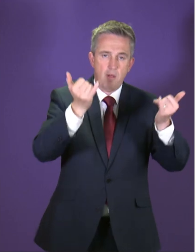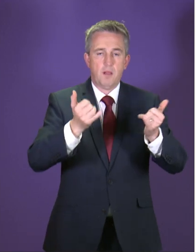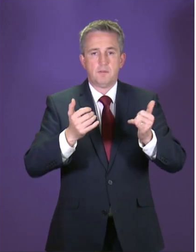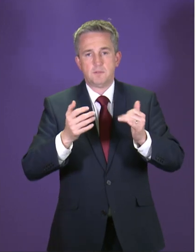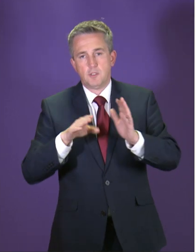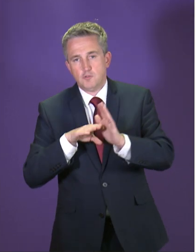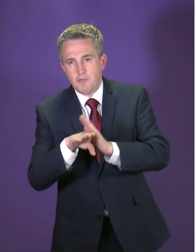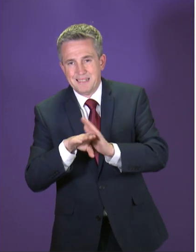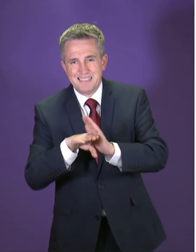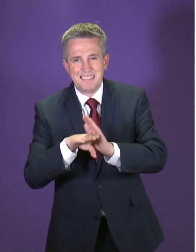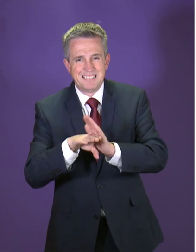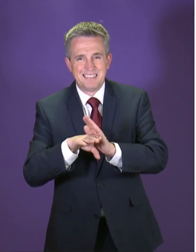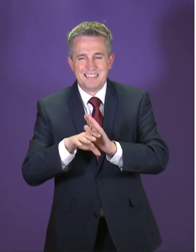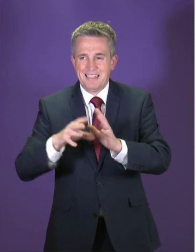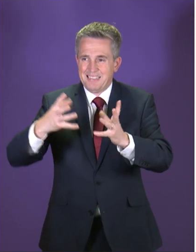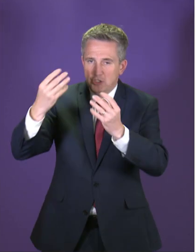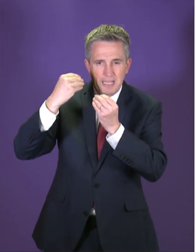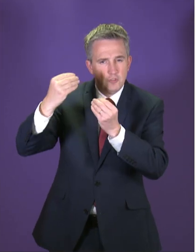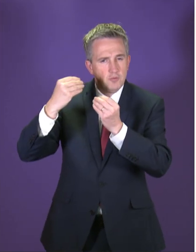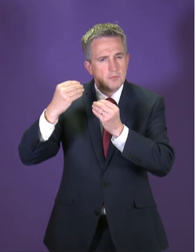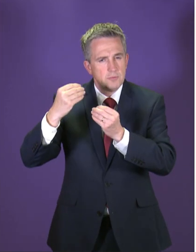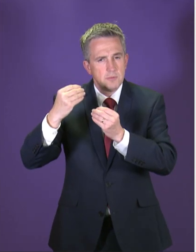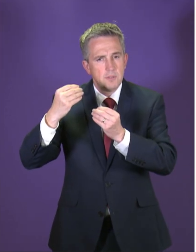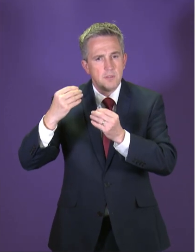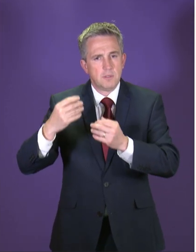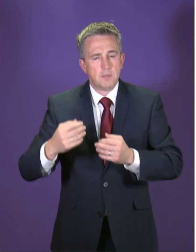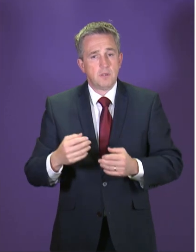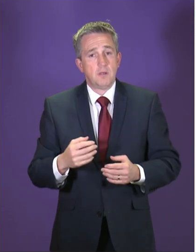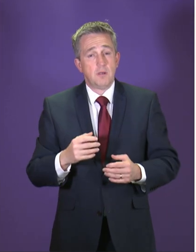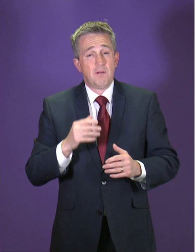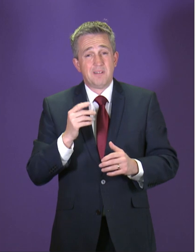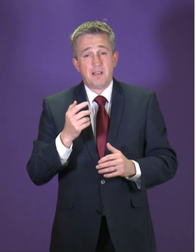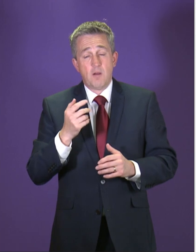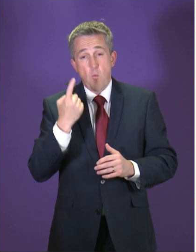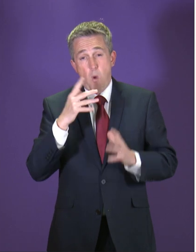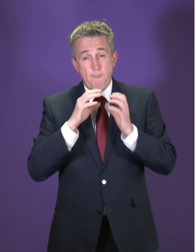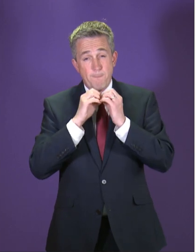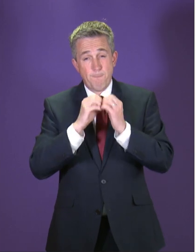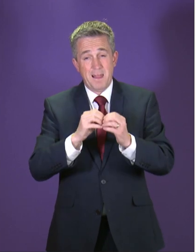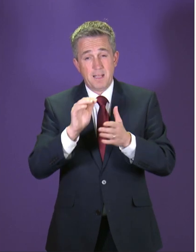education, in many other areas, $1 billion